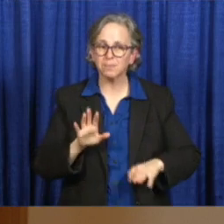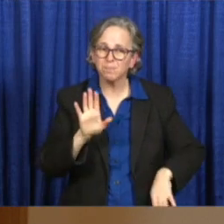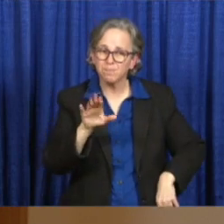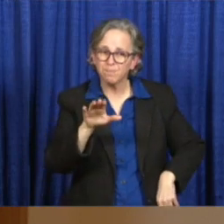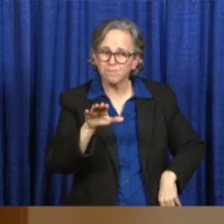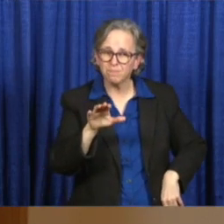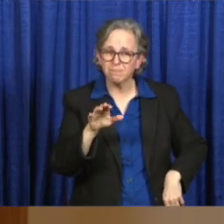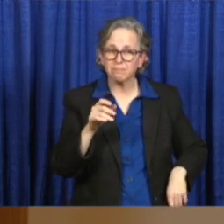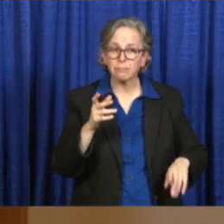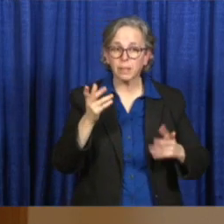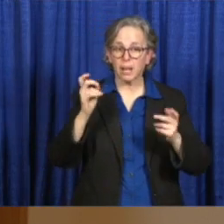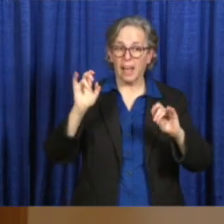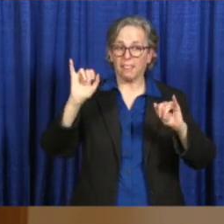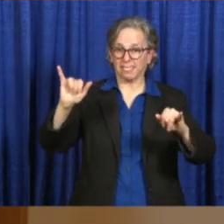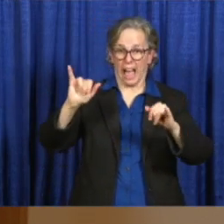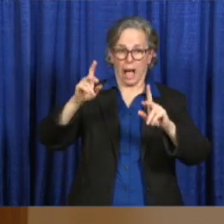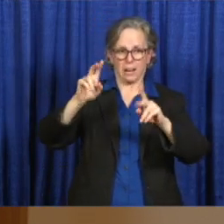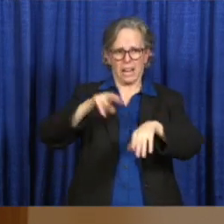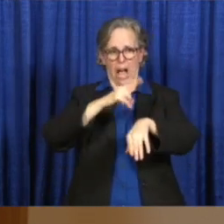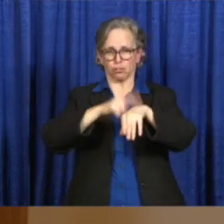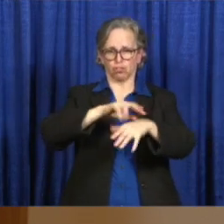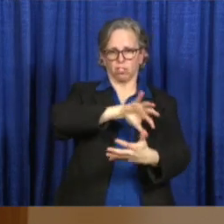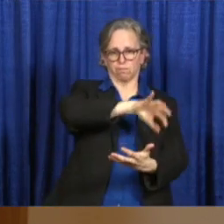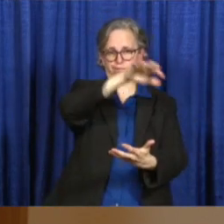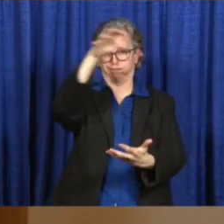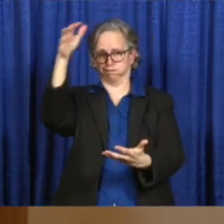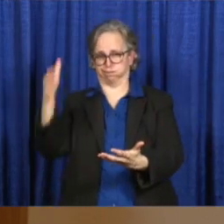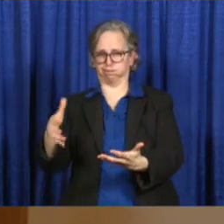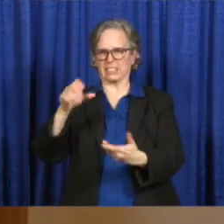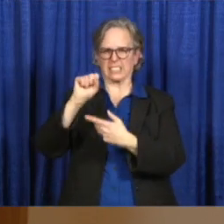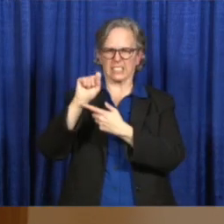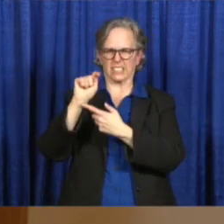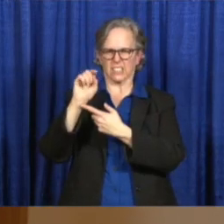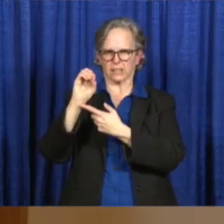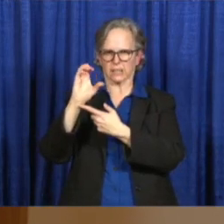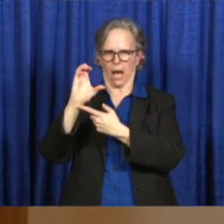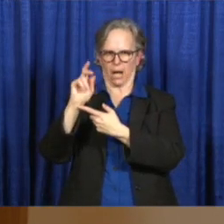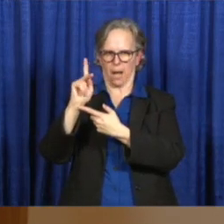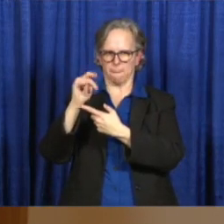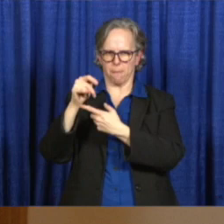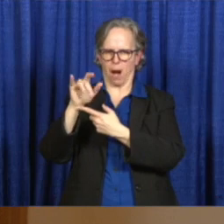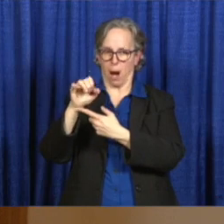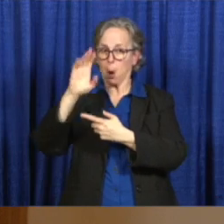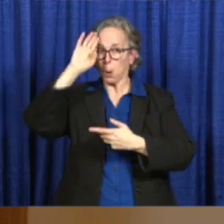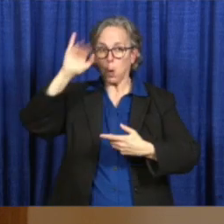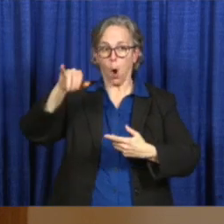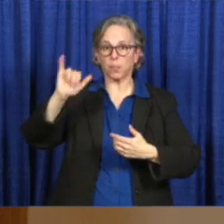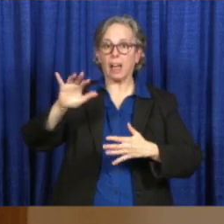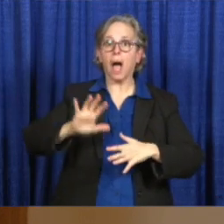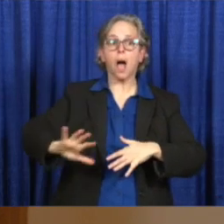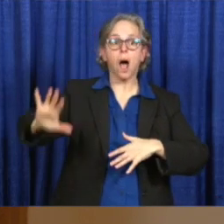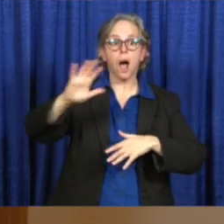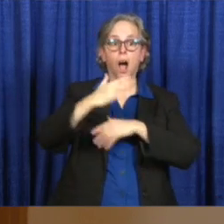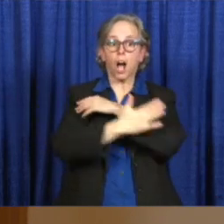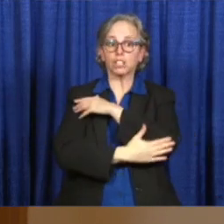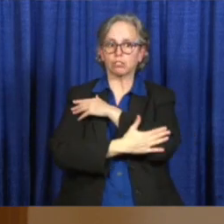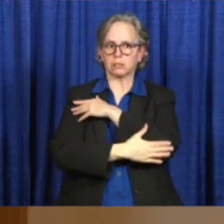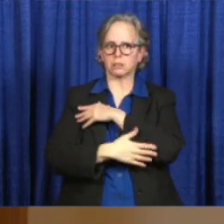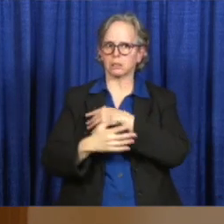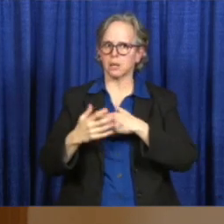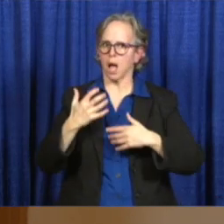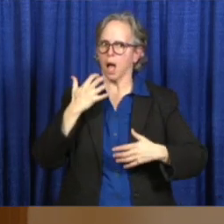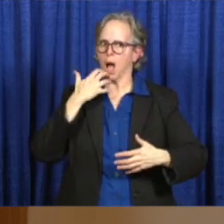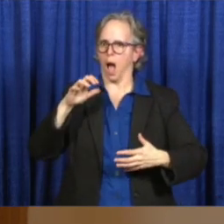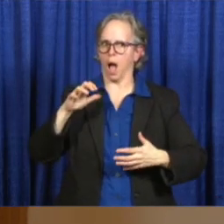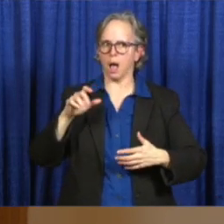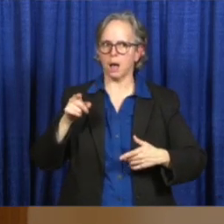Because we have these hot spots in our country. They're clearly hot spots. New York is in a terrible situation, and so you're trying to get all the